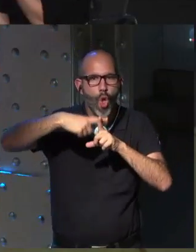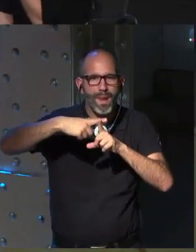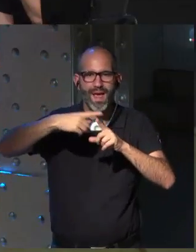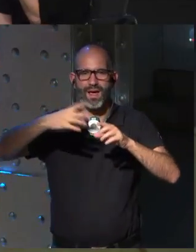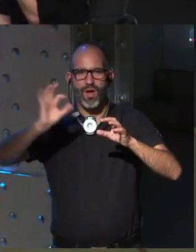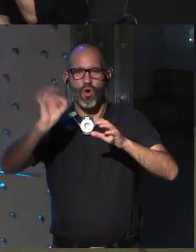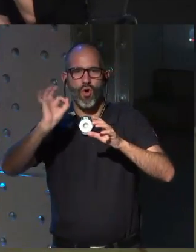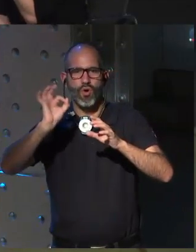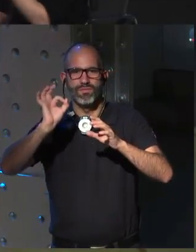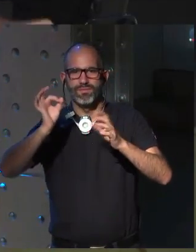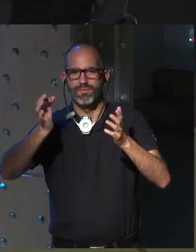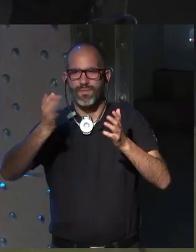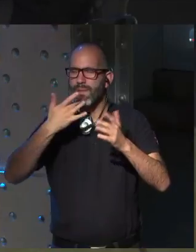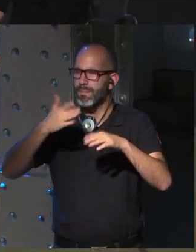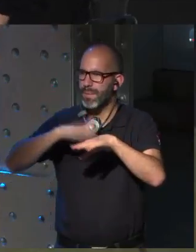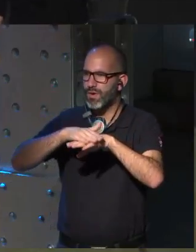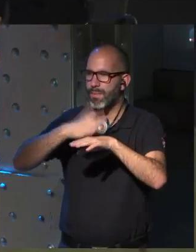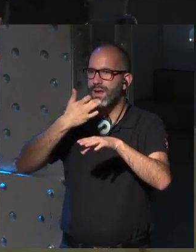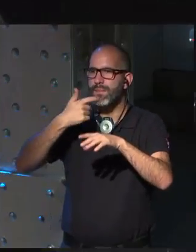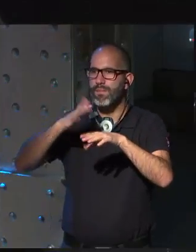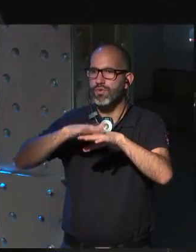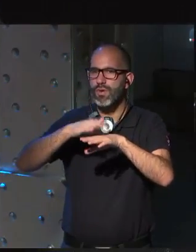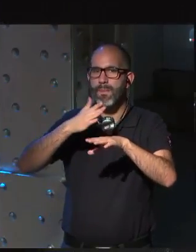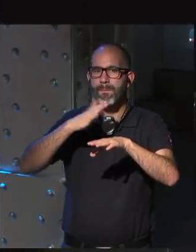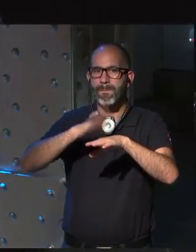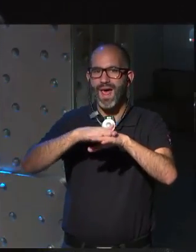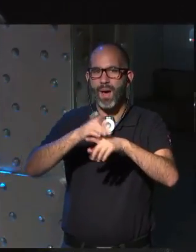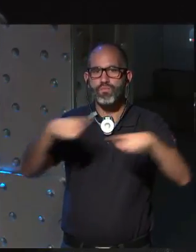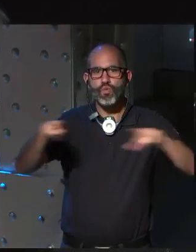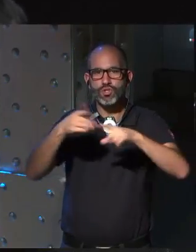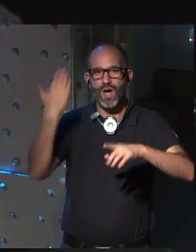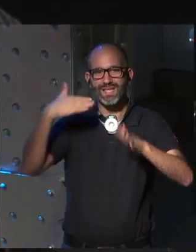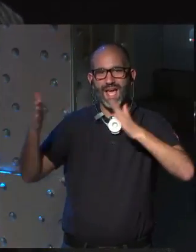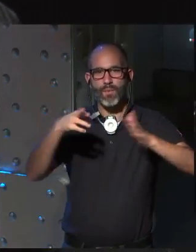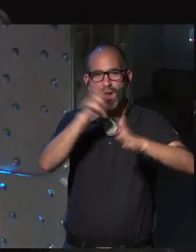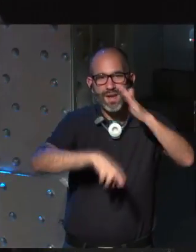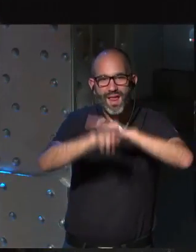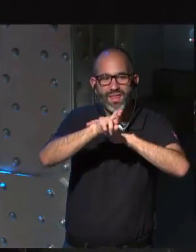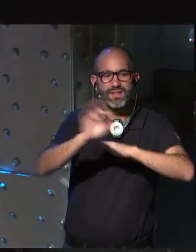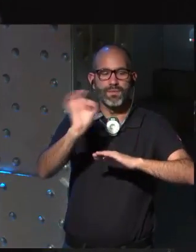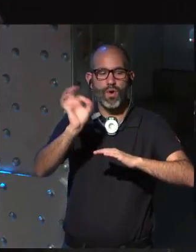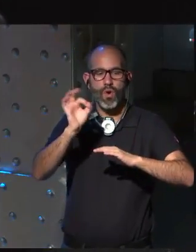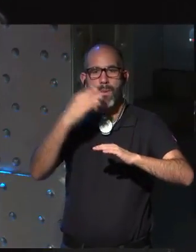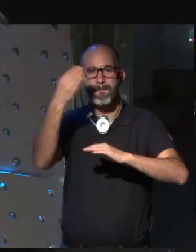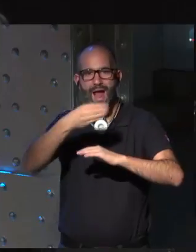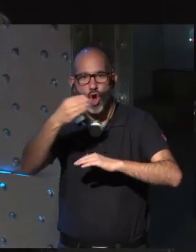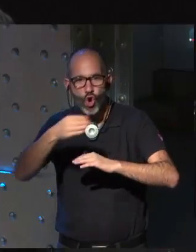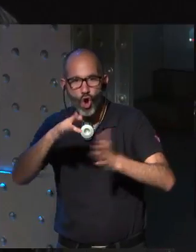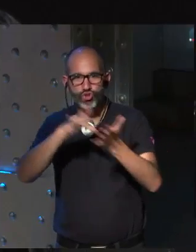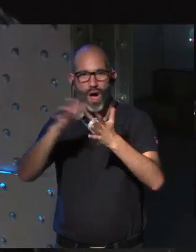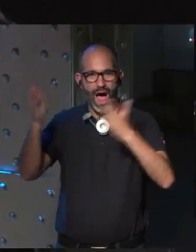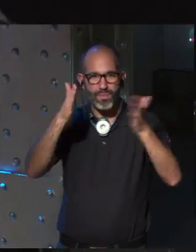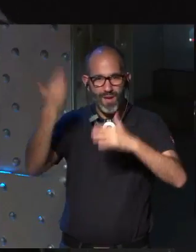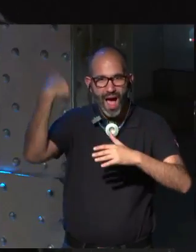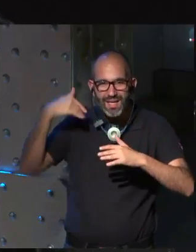Greg was talking about the different levels of loudness. But I mean, for a Renaissance musician, what Baroque musicians did was